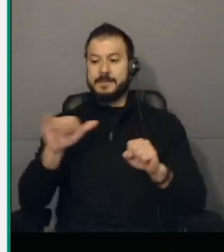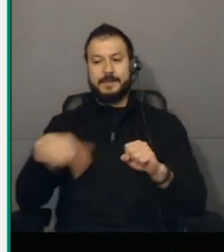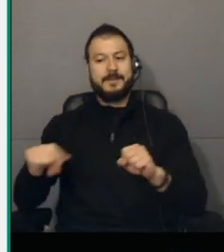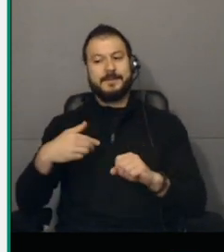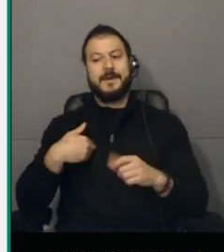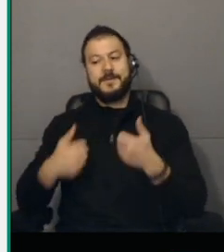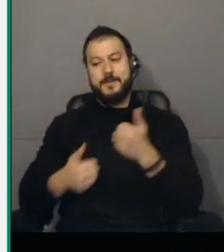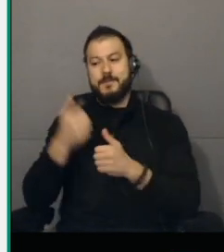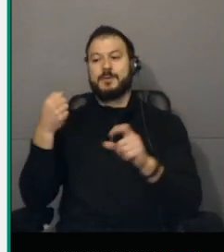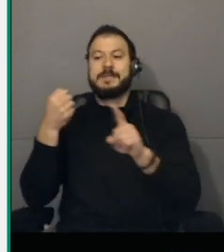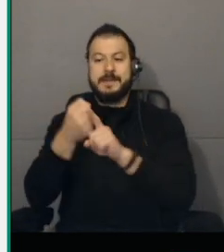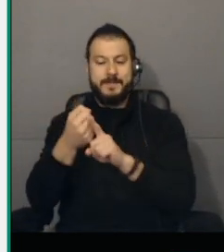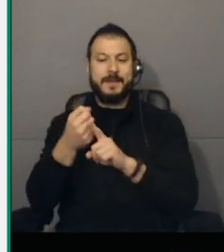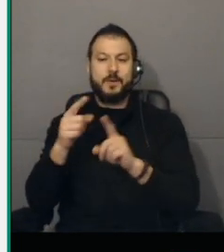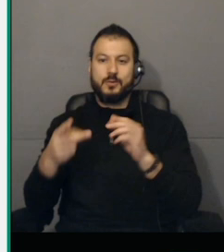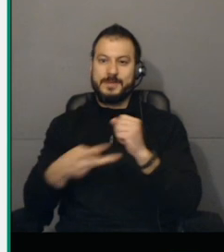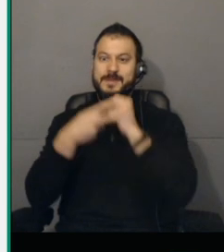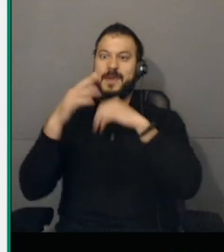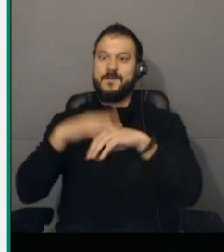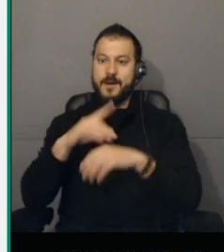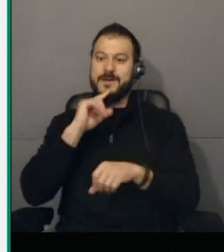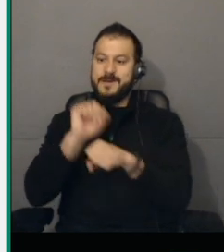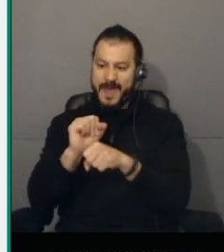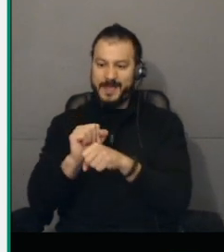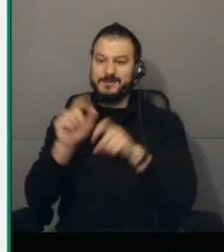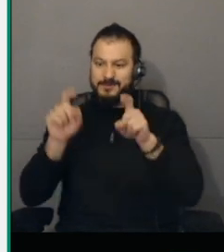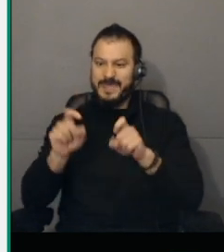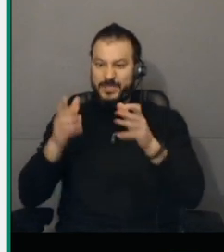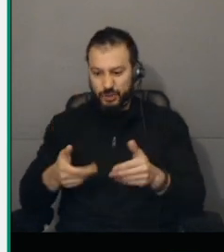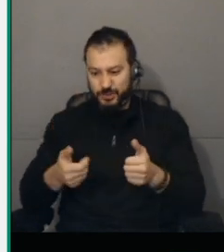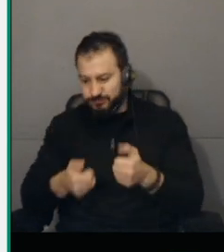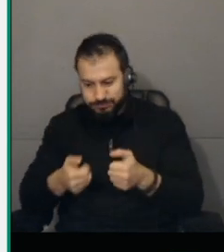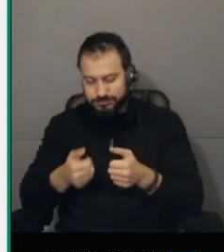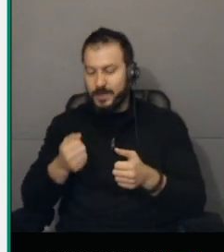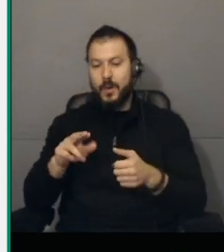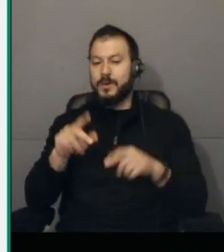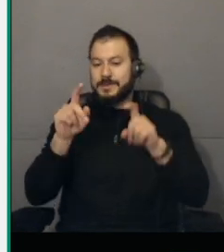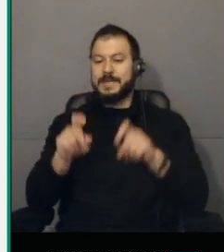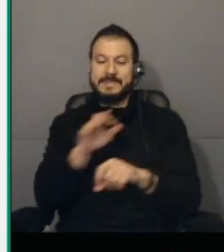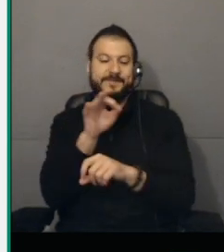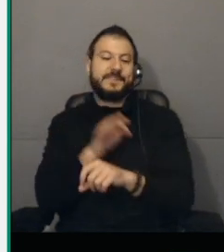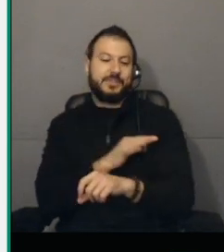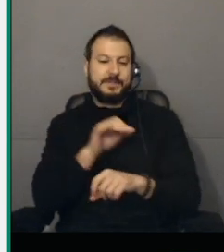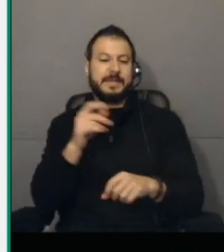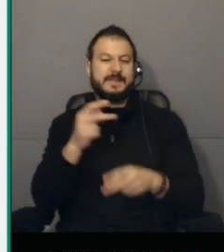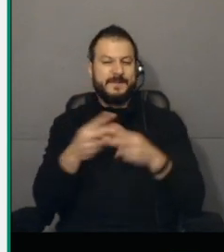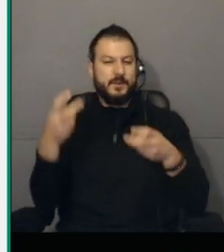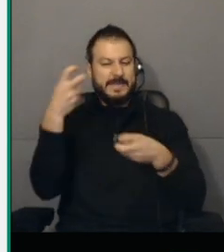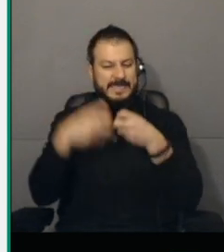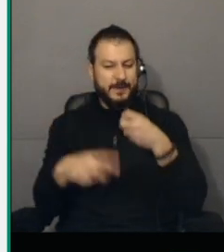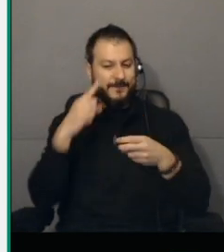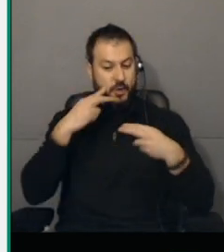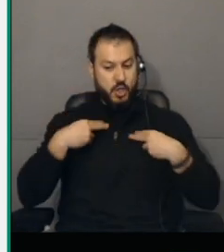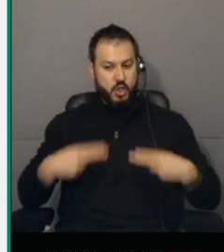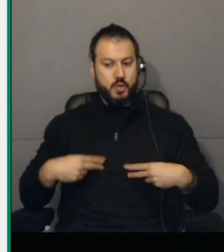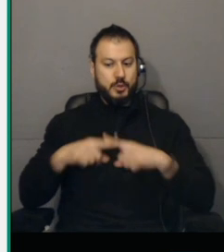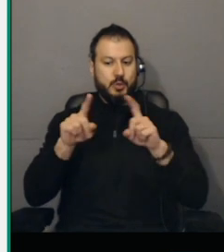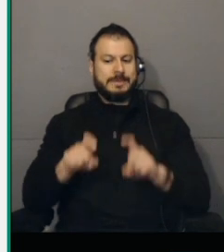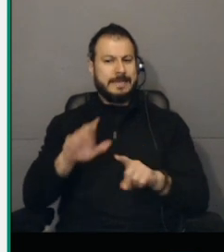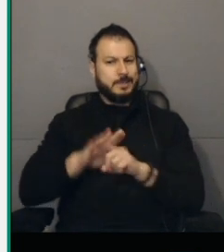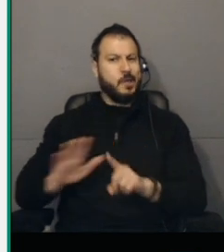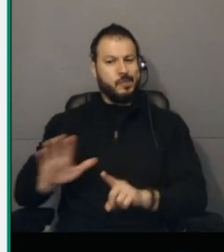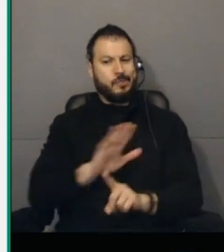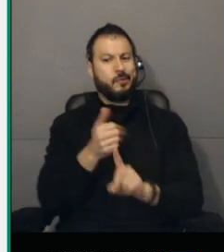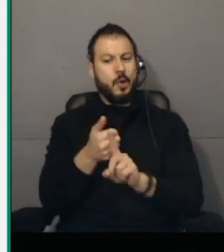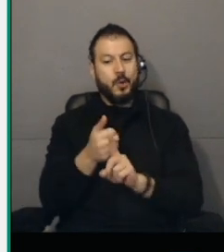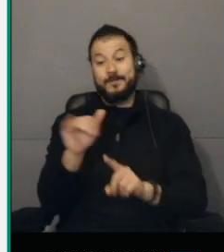most impact when you save on manual resources or when you are able to test features that are very difficult for humans to test on their